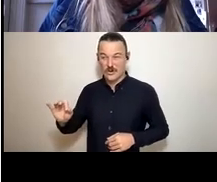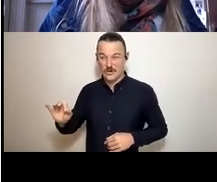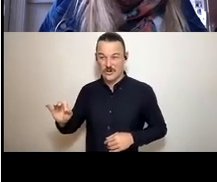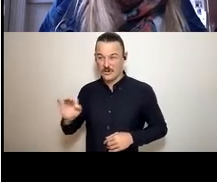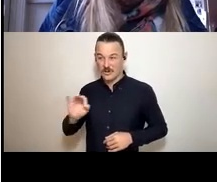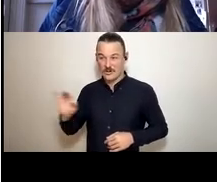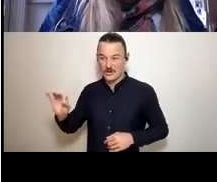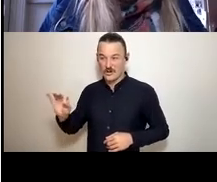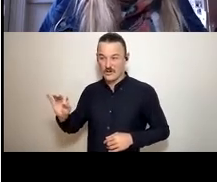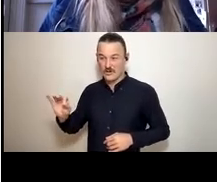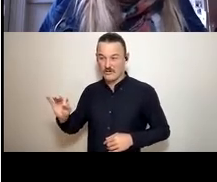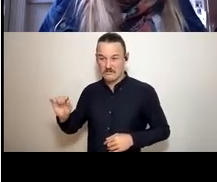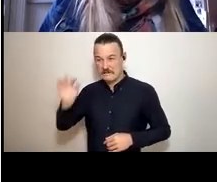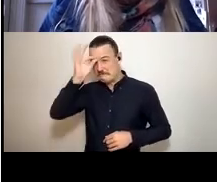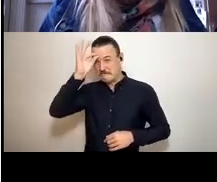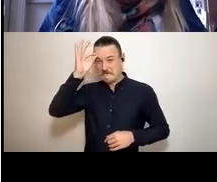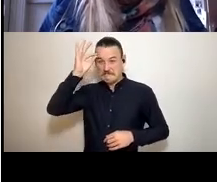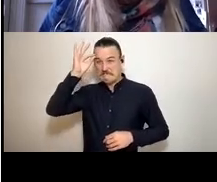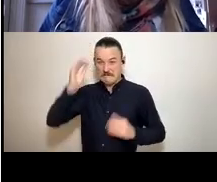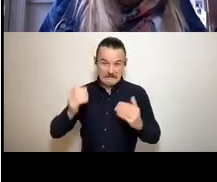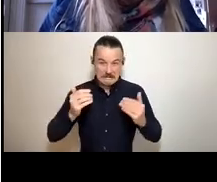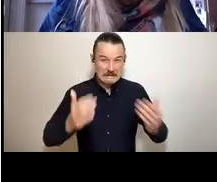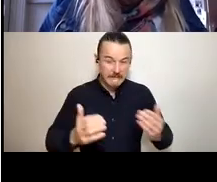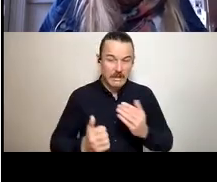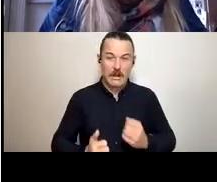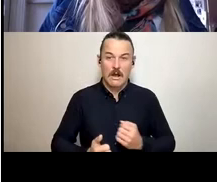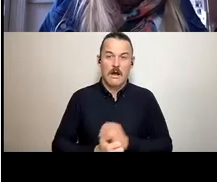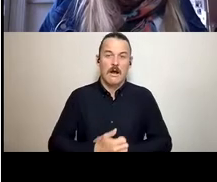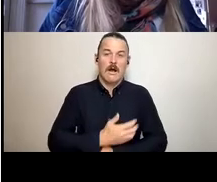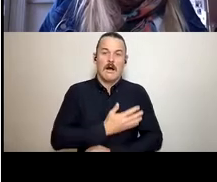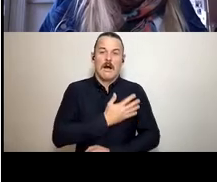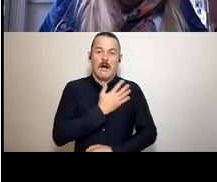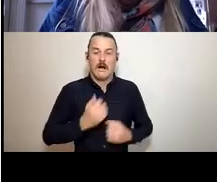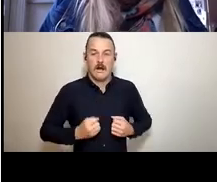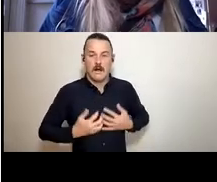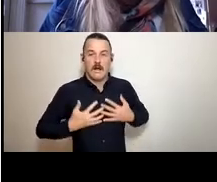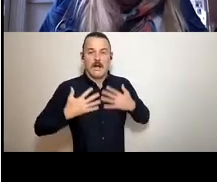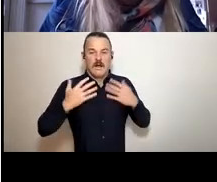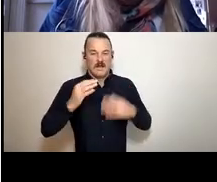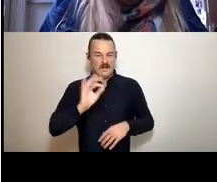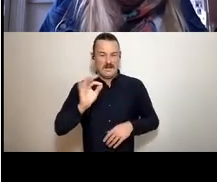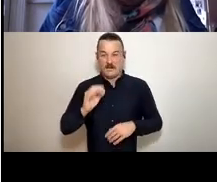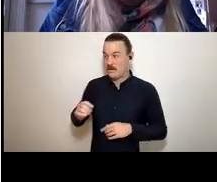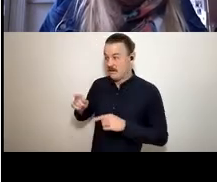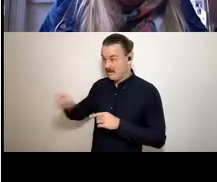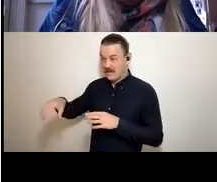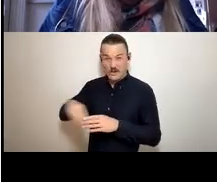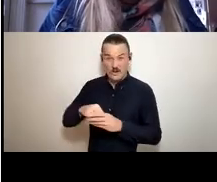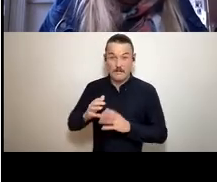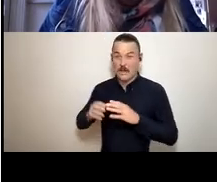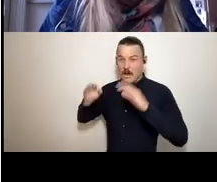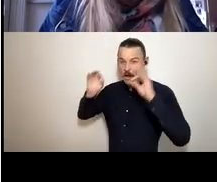to be included like any other person. And it shouldn't be something exceptional or unique, this inclusion of people with a disability.